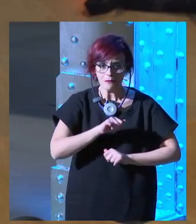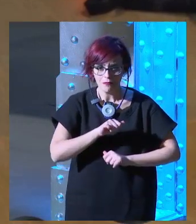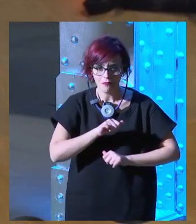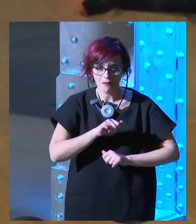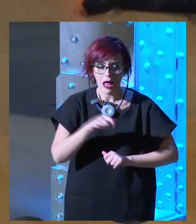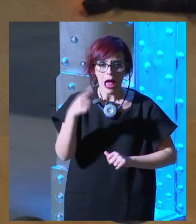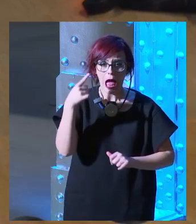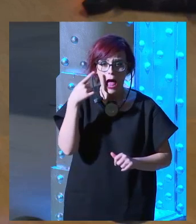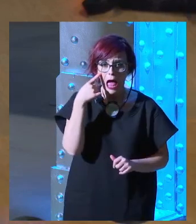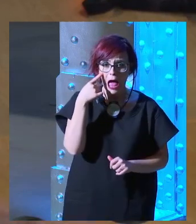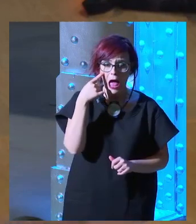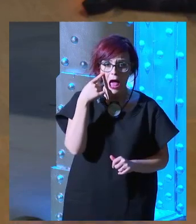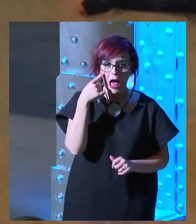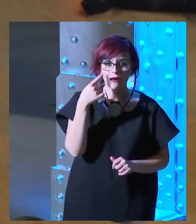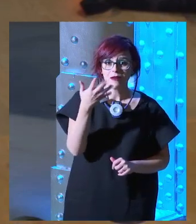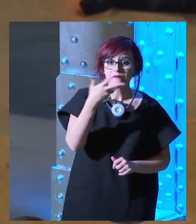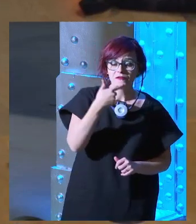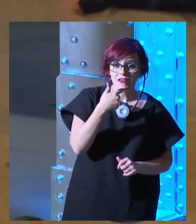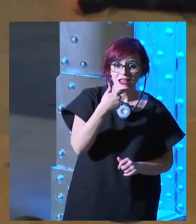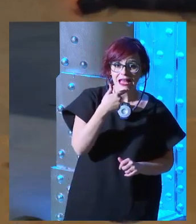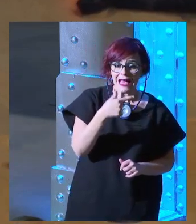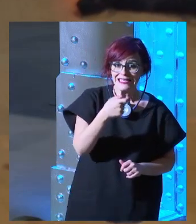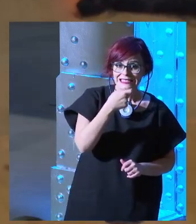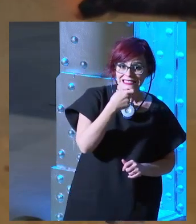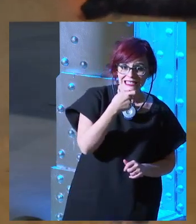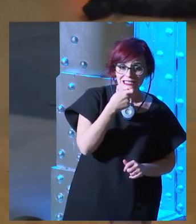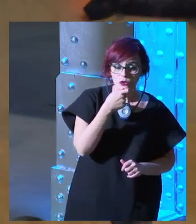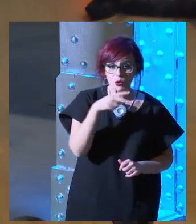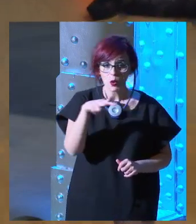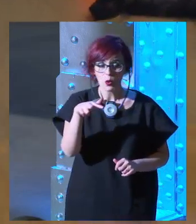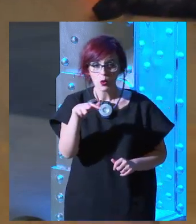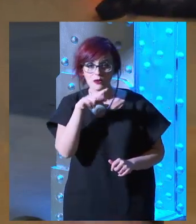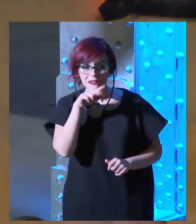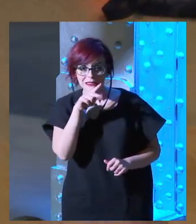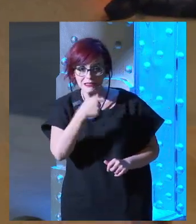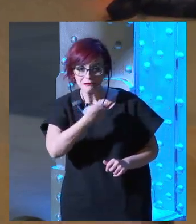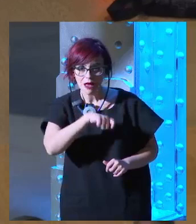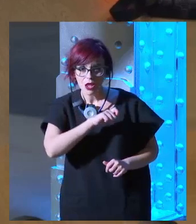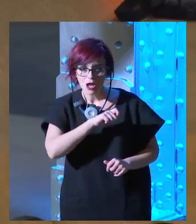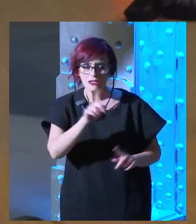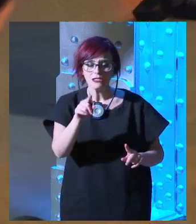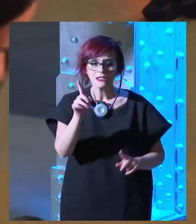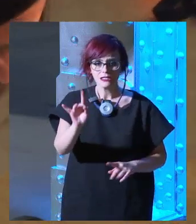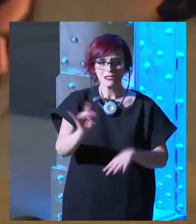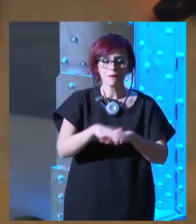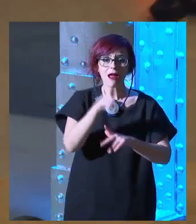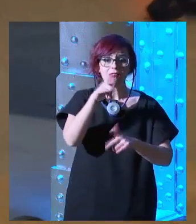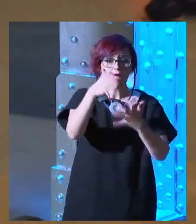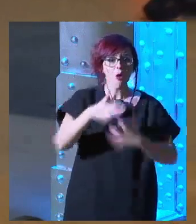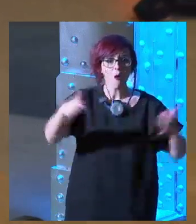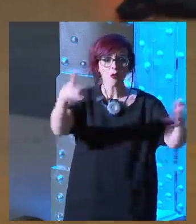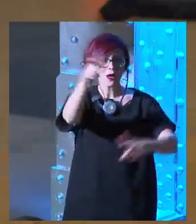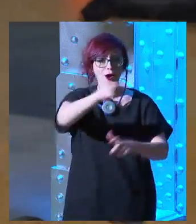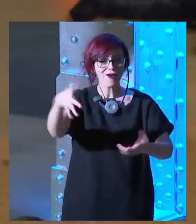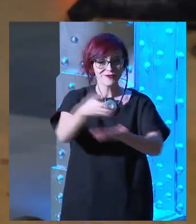you prefer if I speak No, to you you in speak English? in Spanish, because it's Yeah? better for everybody except me. Okay. Oh God, no, it looks like